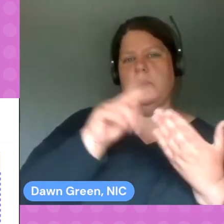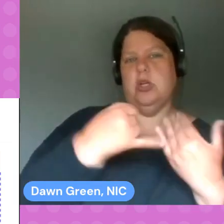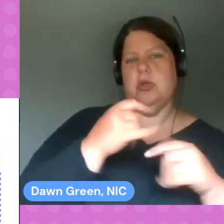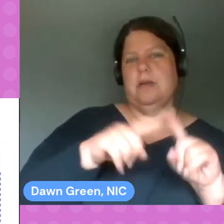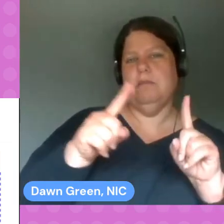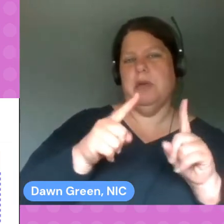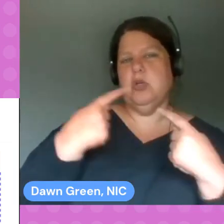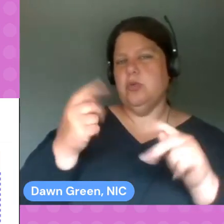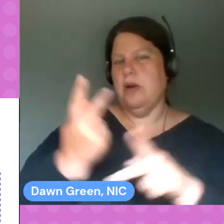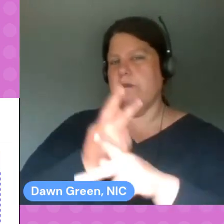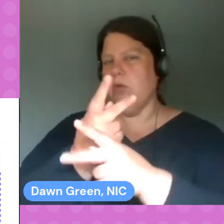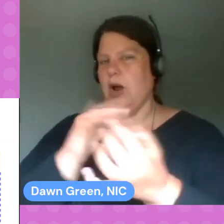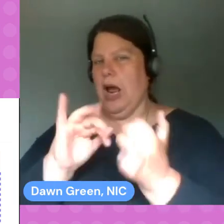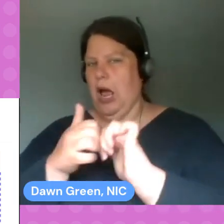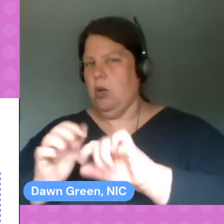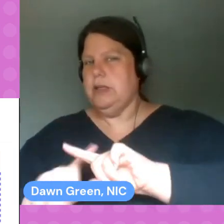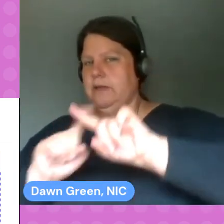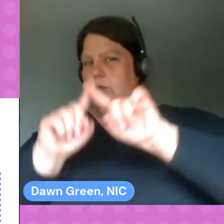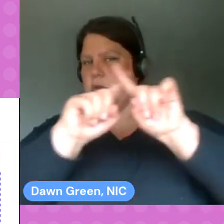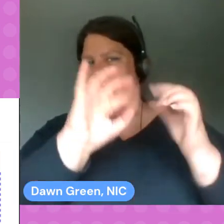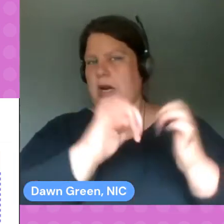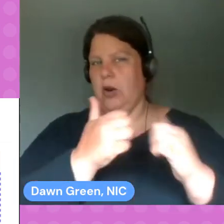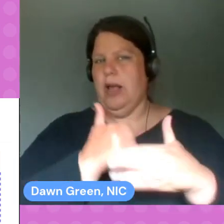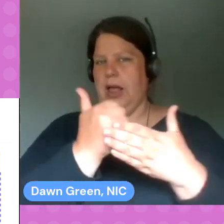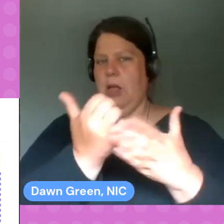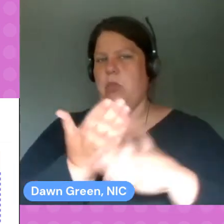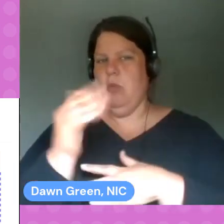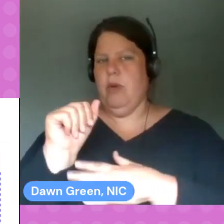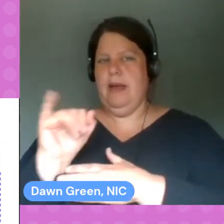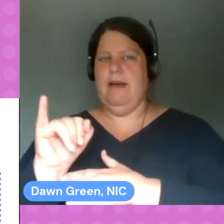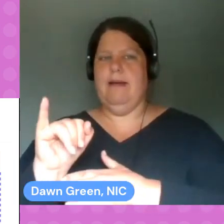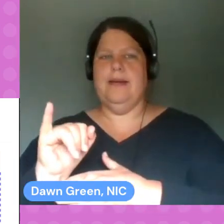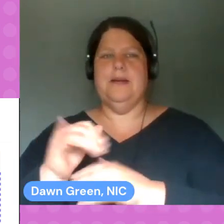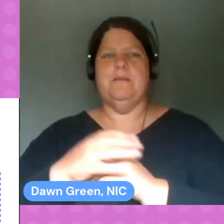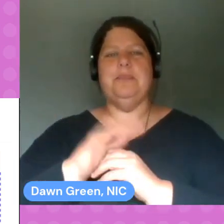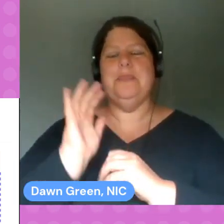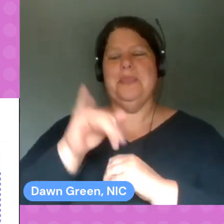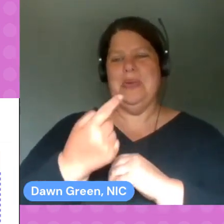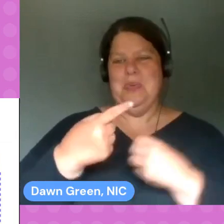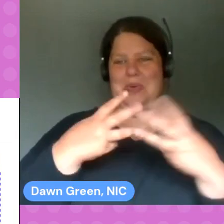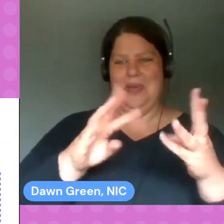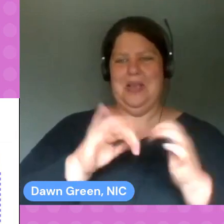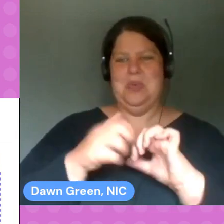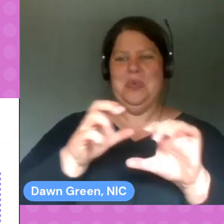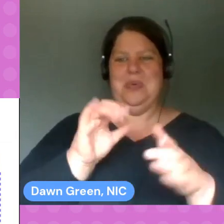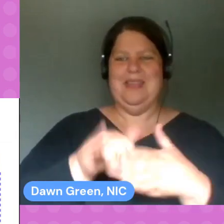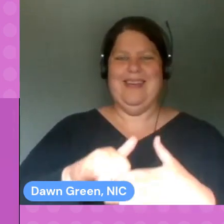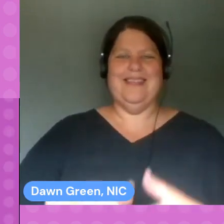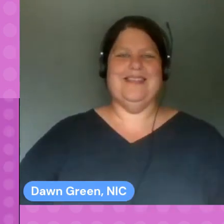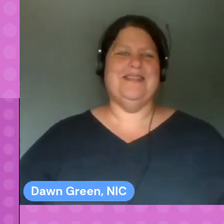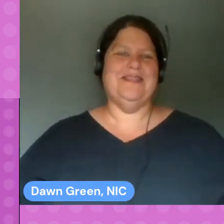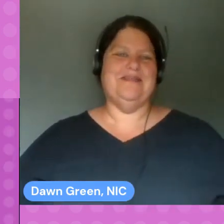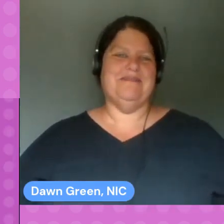to get help on that through AI. So this is one way to do that.